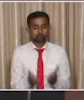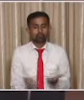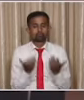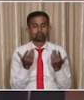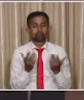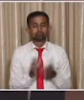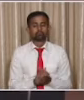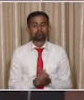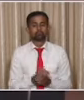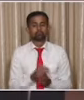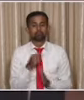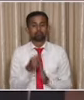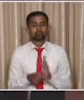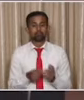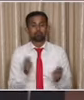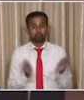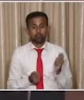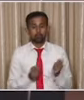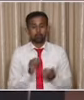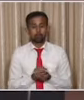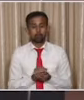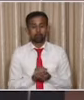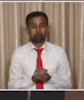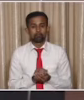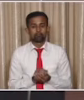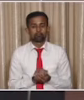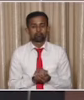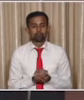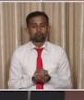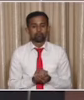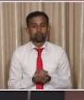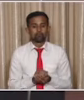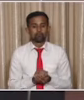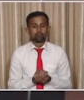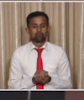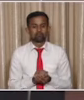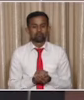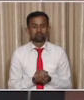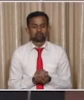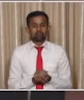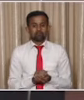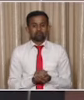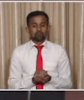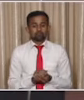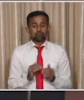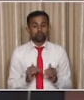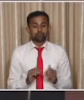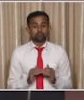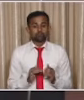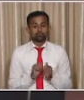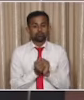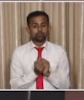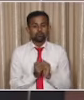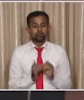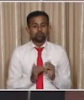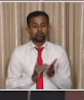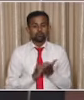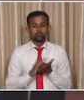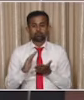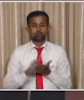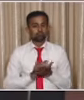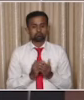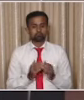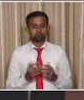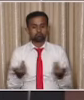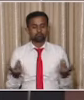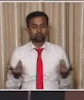is, they will never support the reforms and they will sabotage. They will sabotage. So, appoint a new